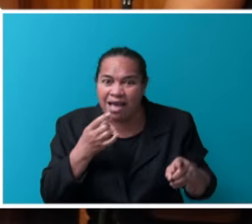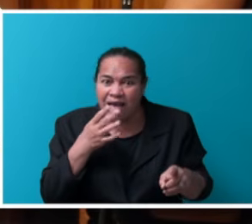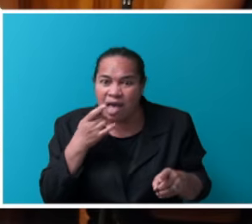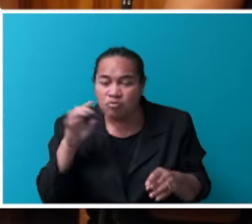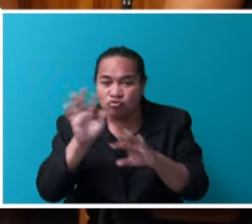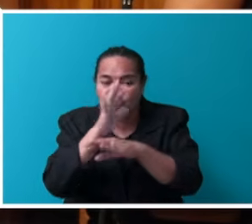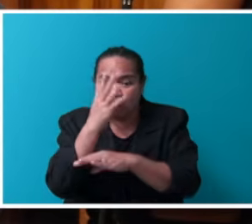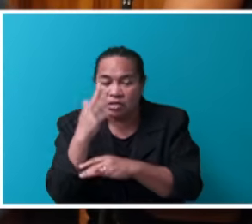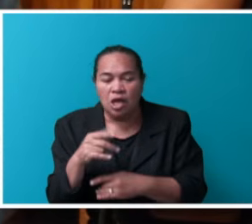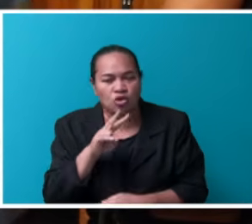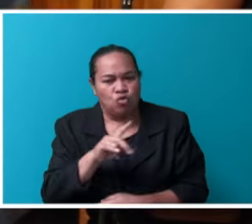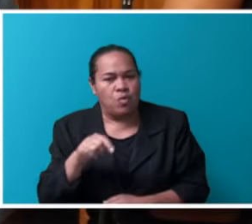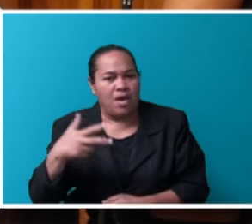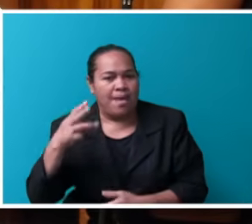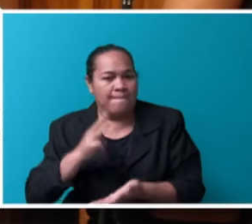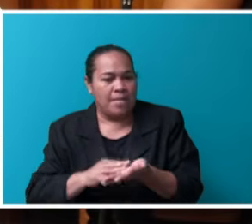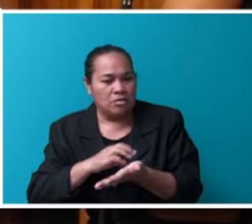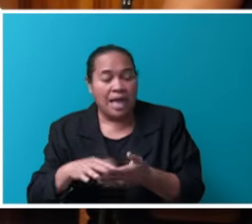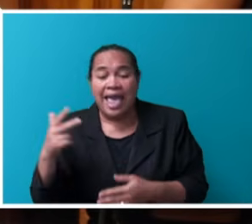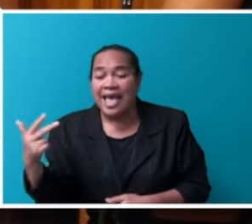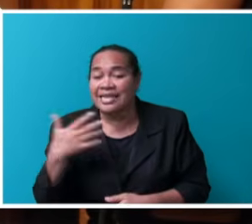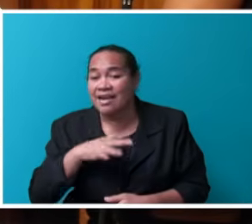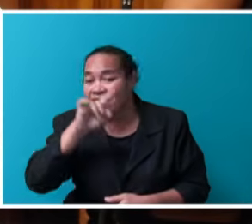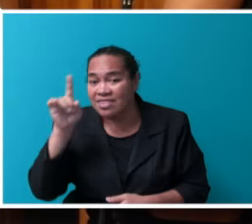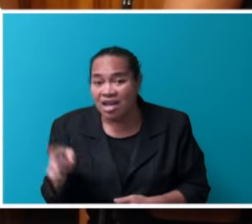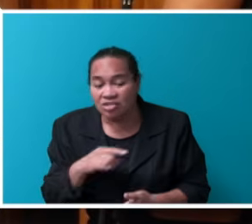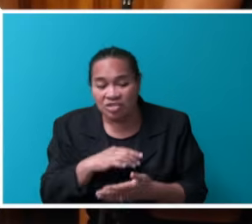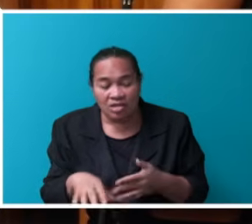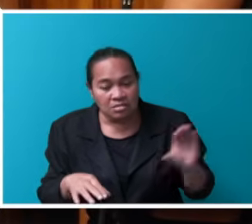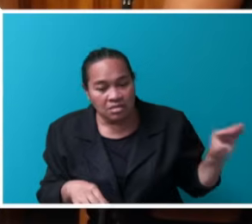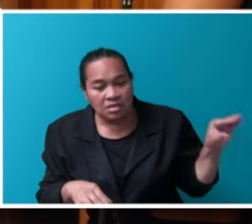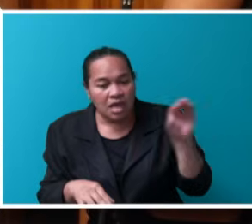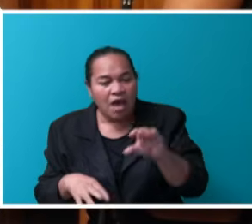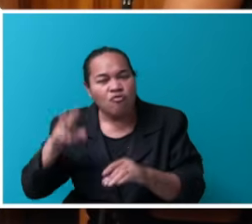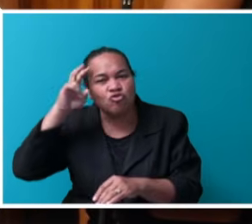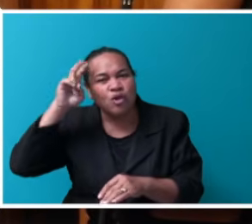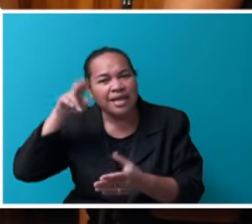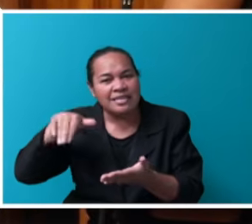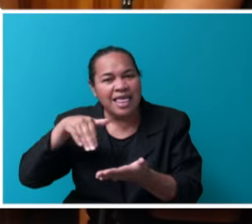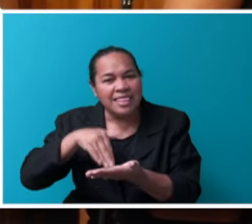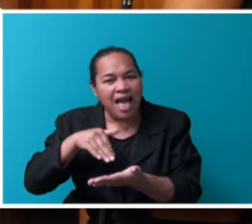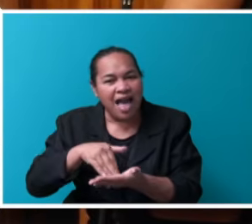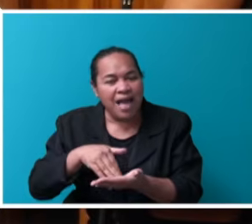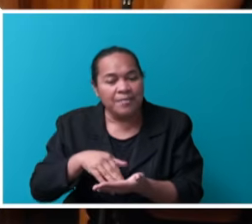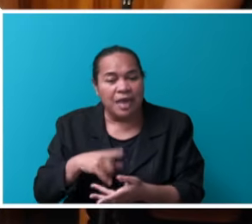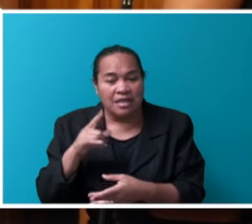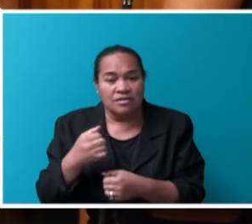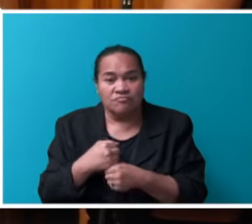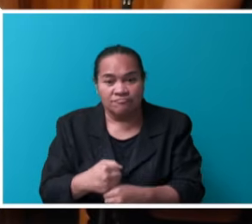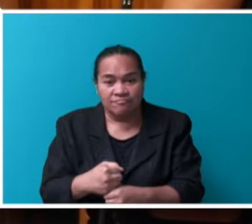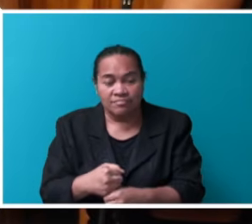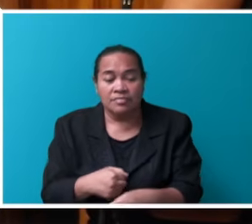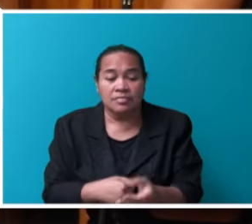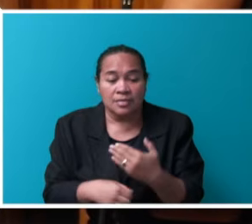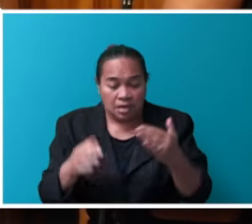provided. $800,000 is provided for the upgrade of the Forestry Training Center in Doloisuba. Programs under the Ministry of Fisheries